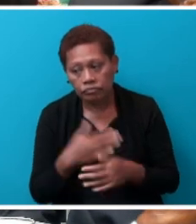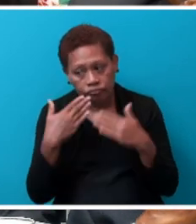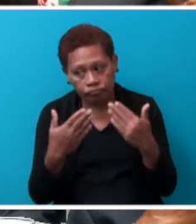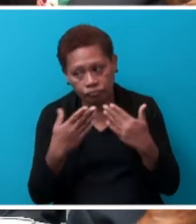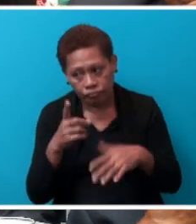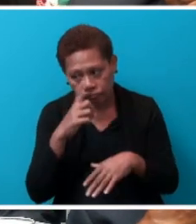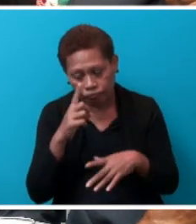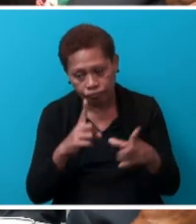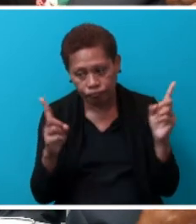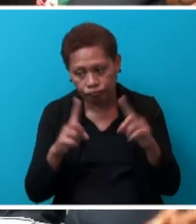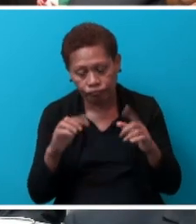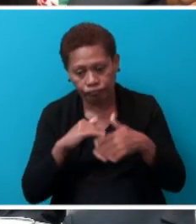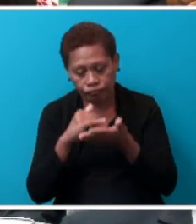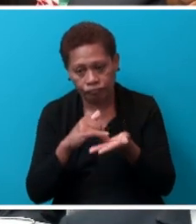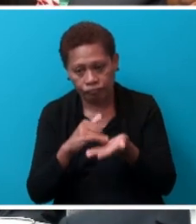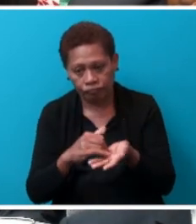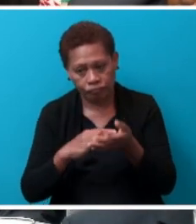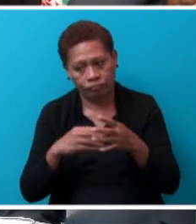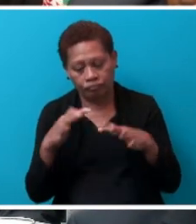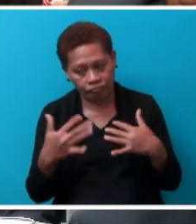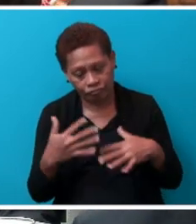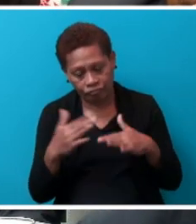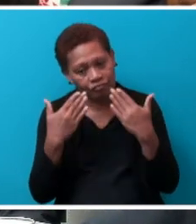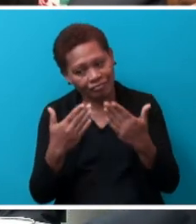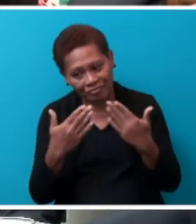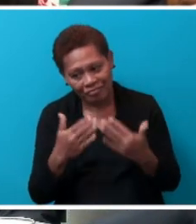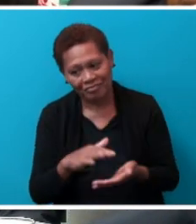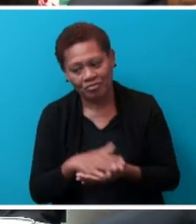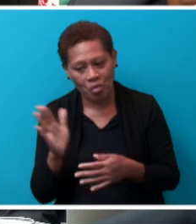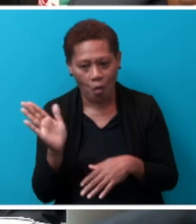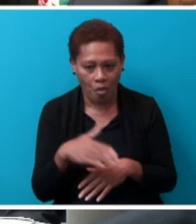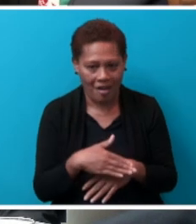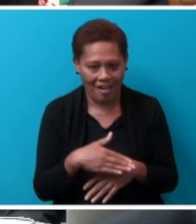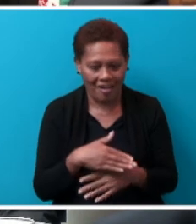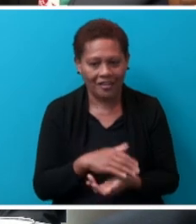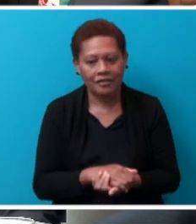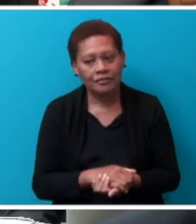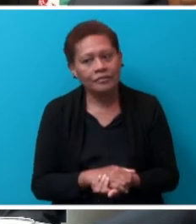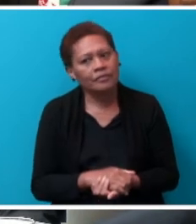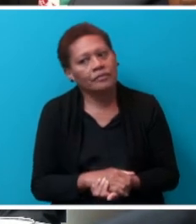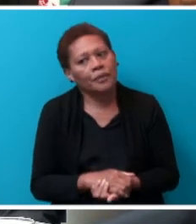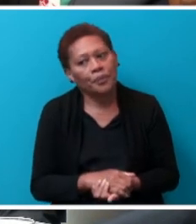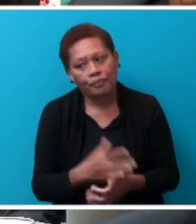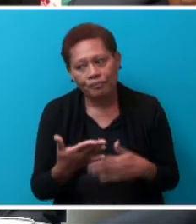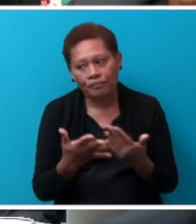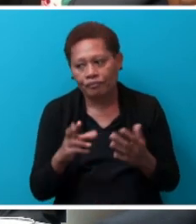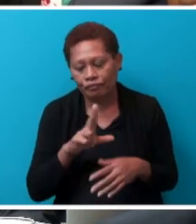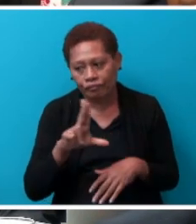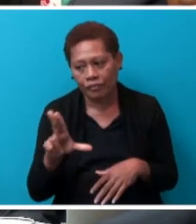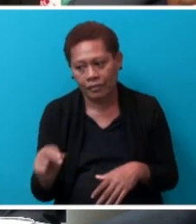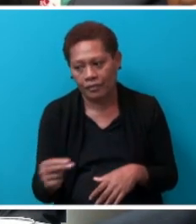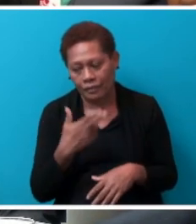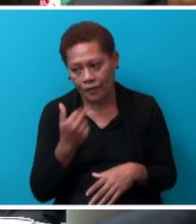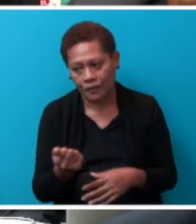this morning. It's a bit mystifying that it's a pretty well-built road, and how a bus would fall into